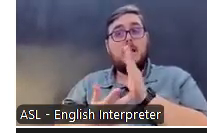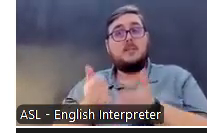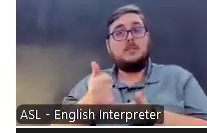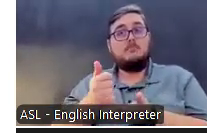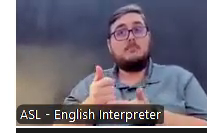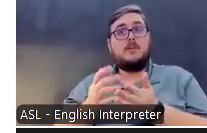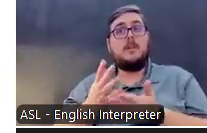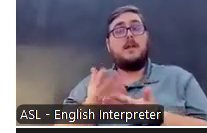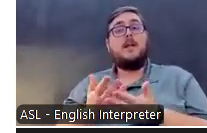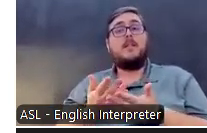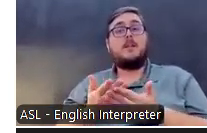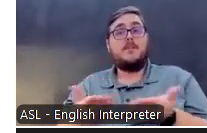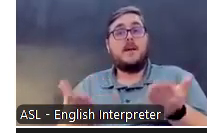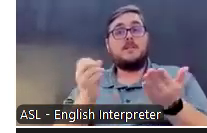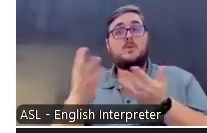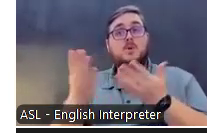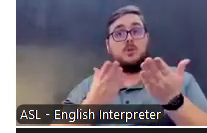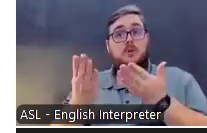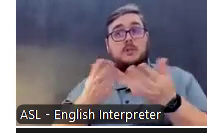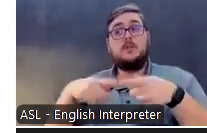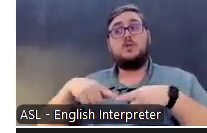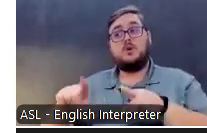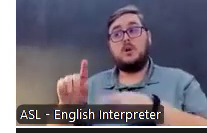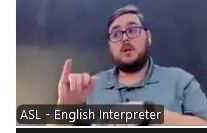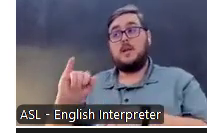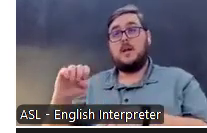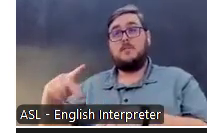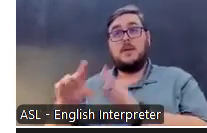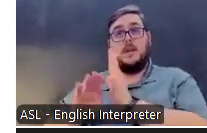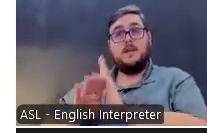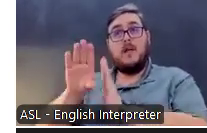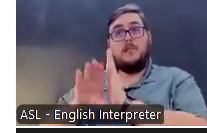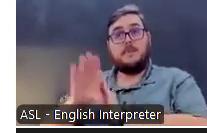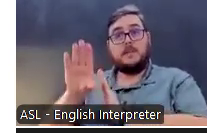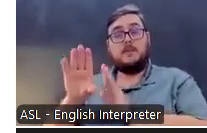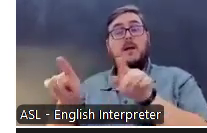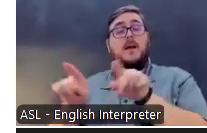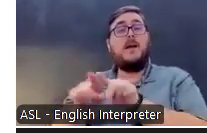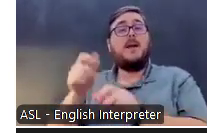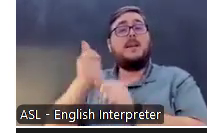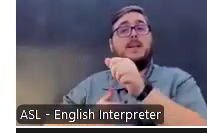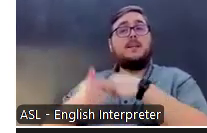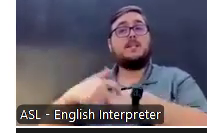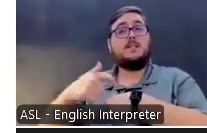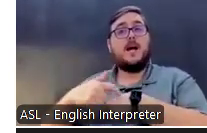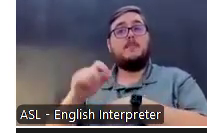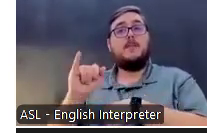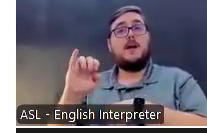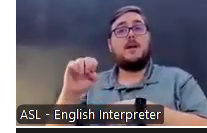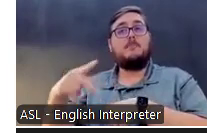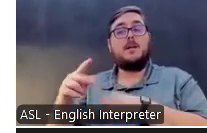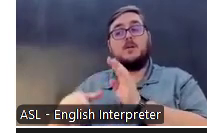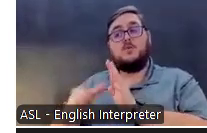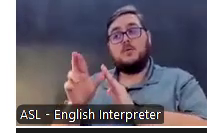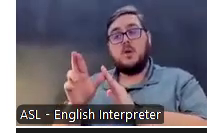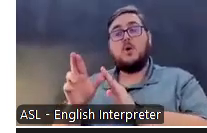student's IEP is developed, each time the IEP is reviewed and revised as well. So